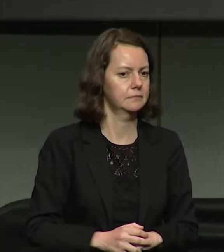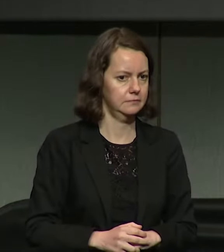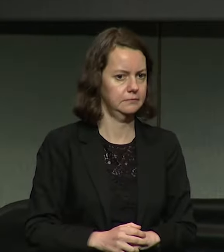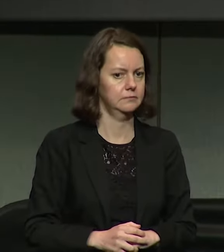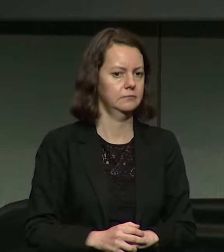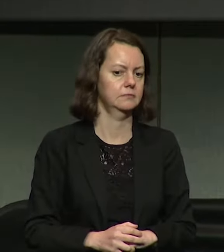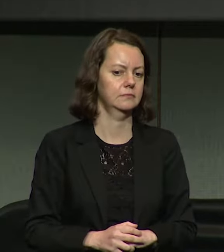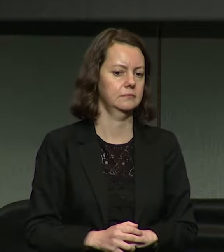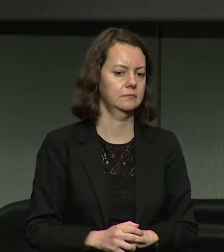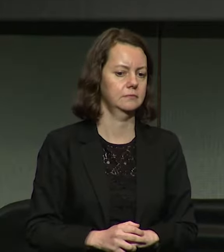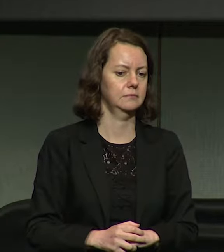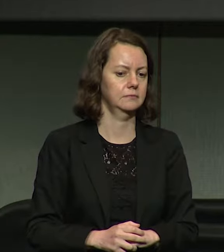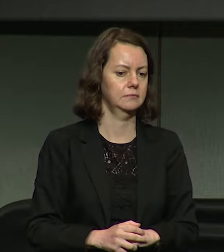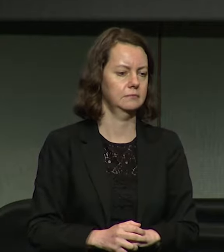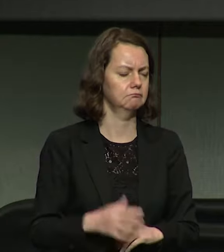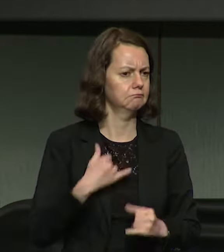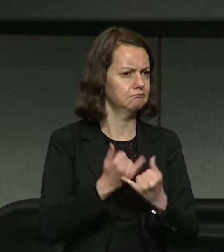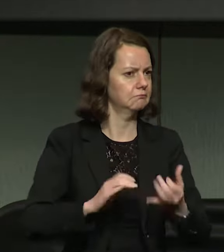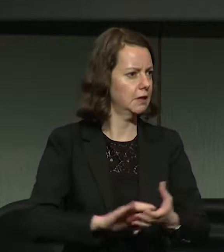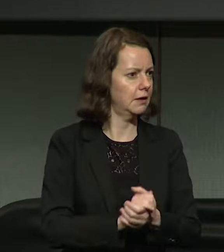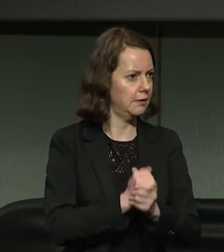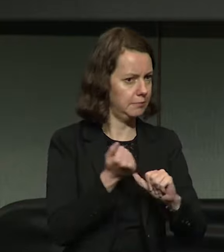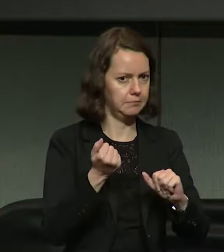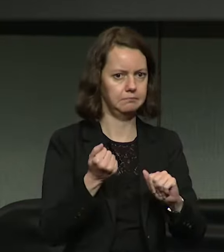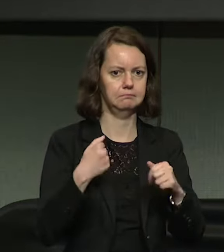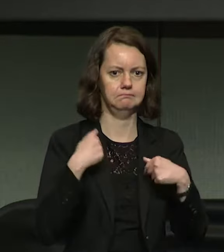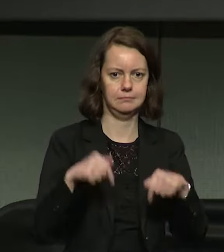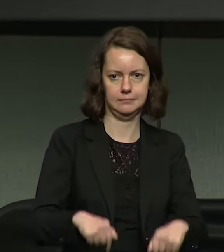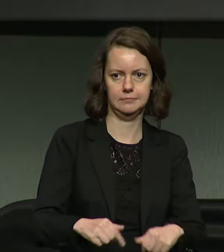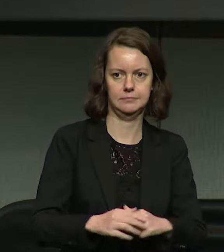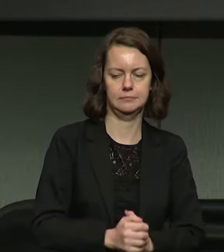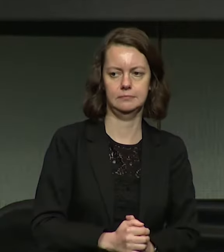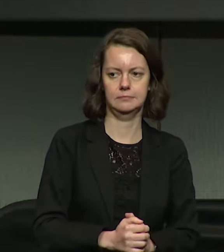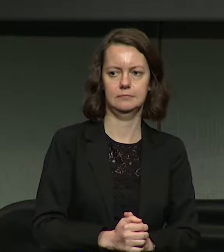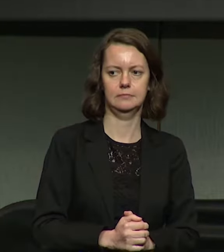meet. So delighted to be here.